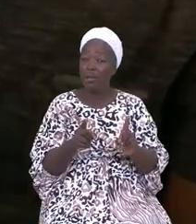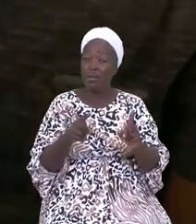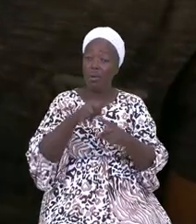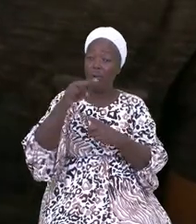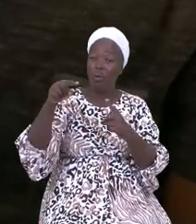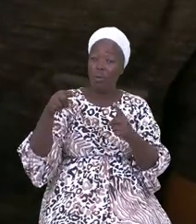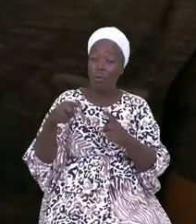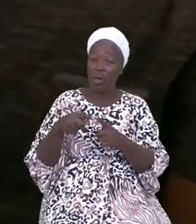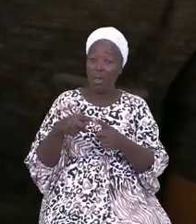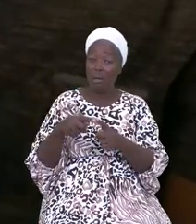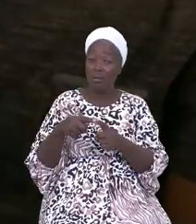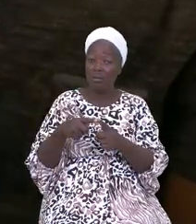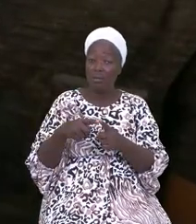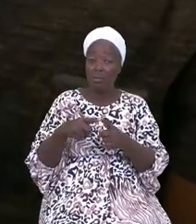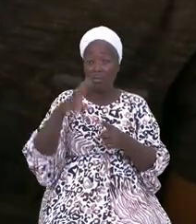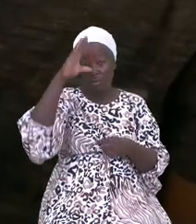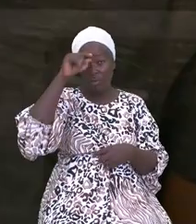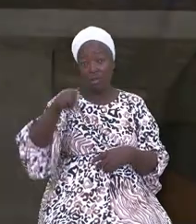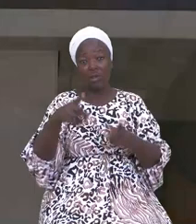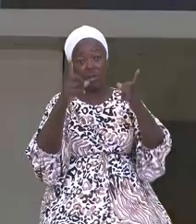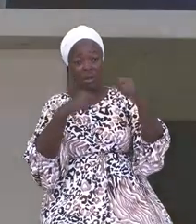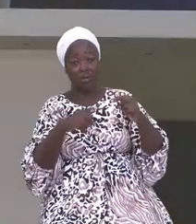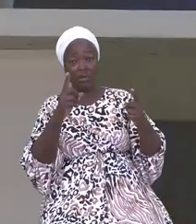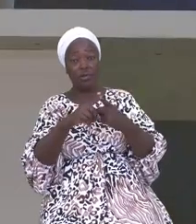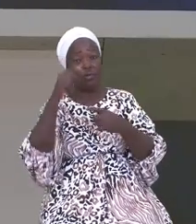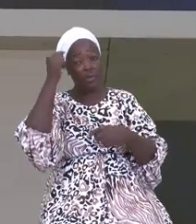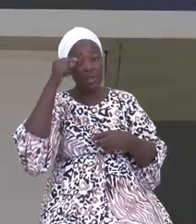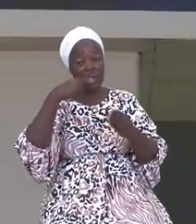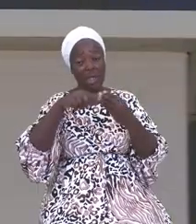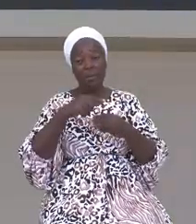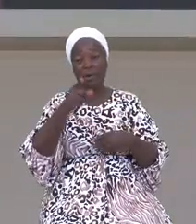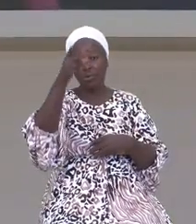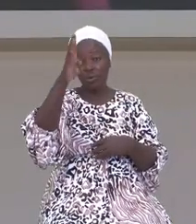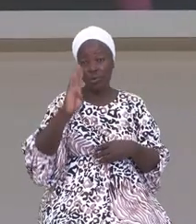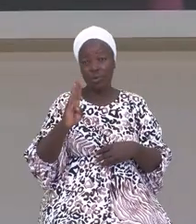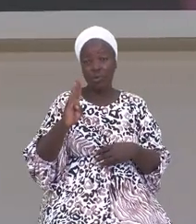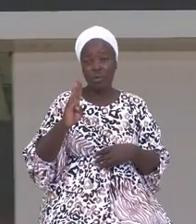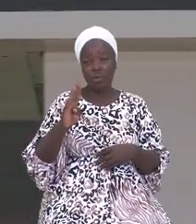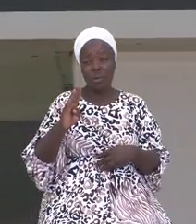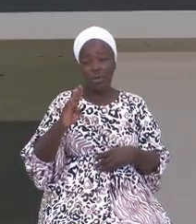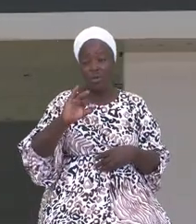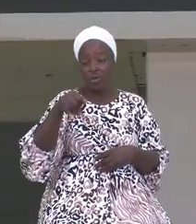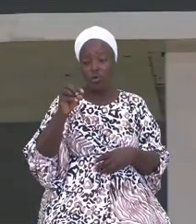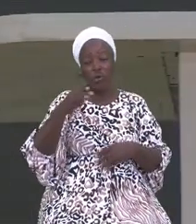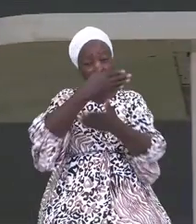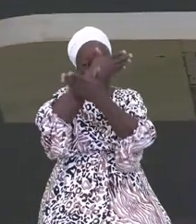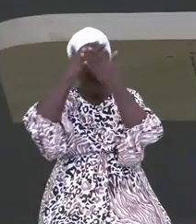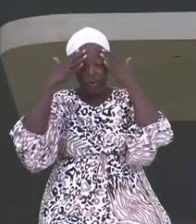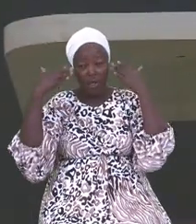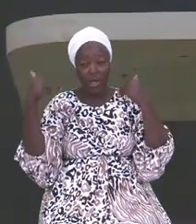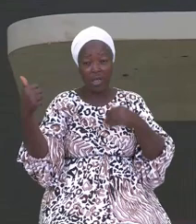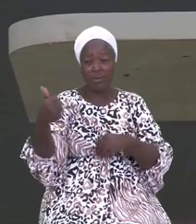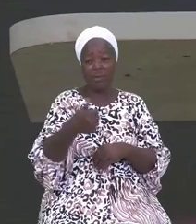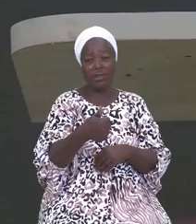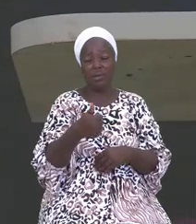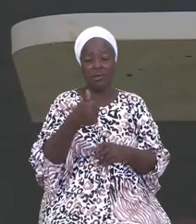he came to think about God, he forgot himself. There are times